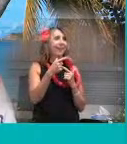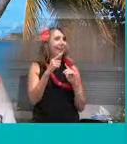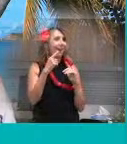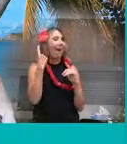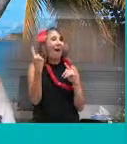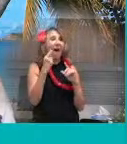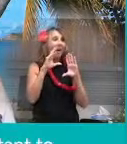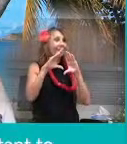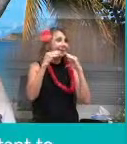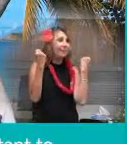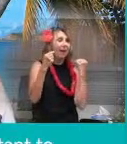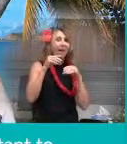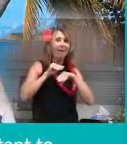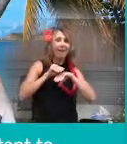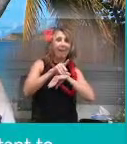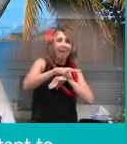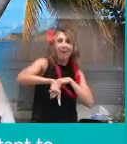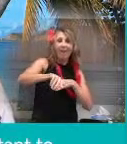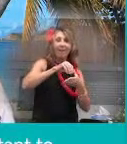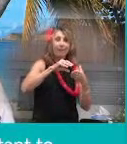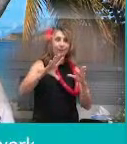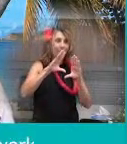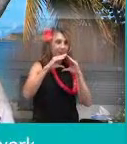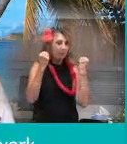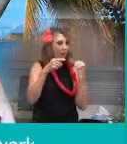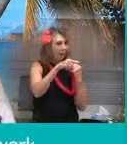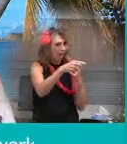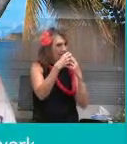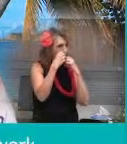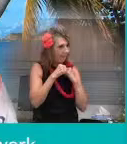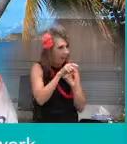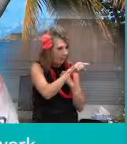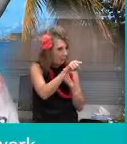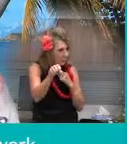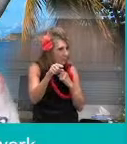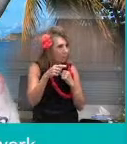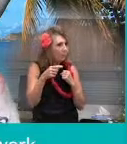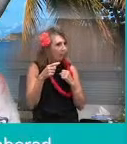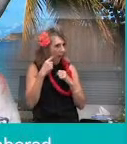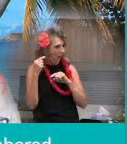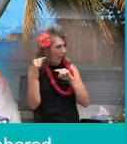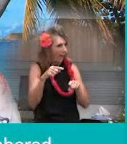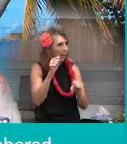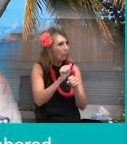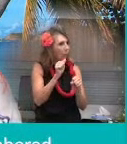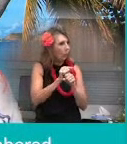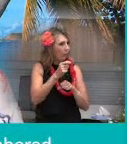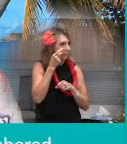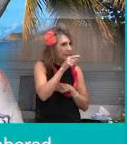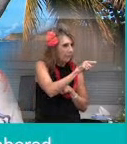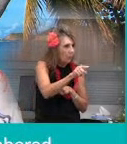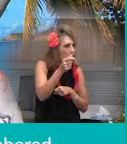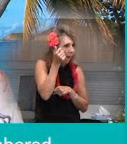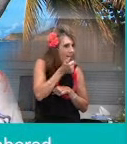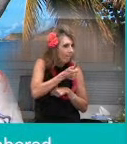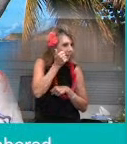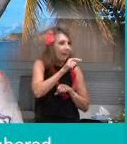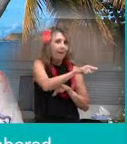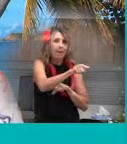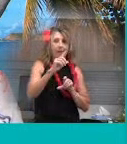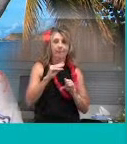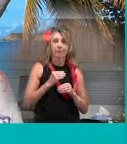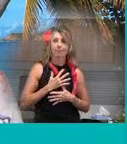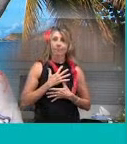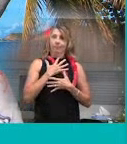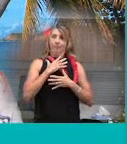on students' faces by showing them they were important to him and the reason he came to work every day. He will always be